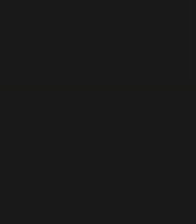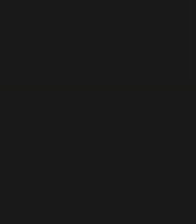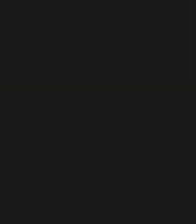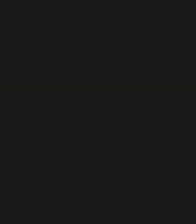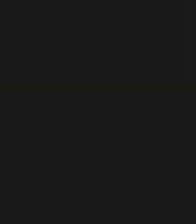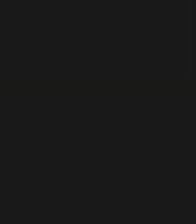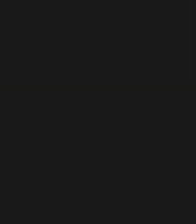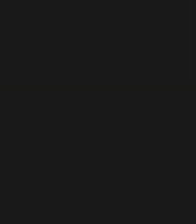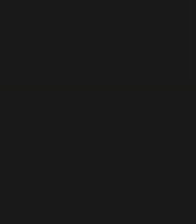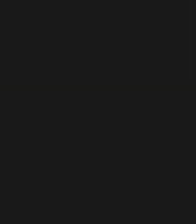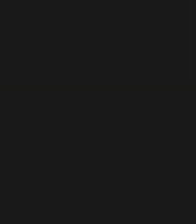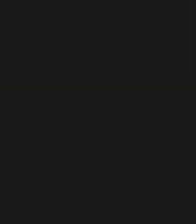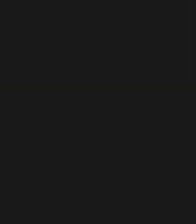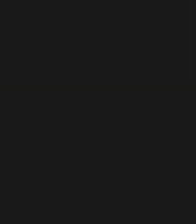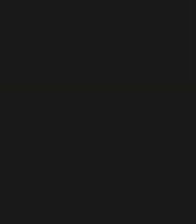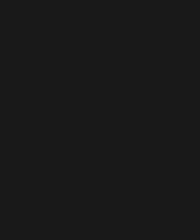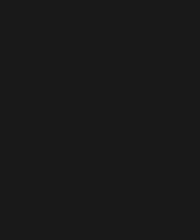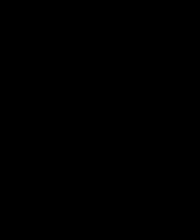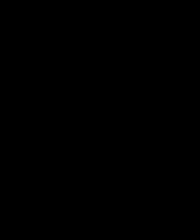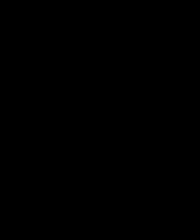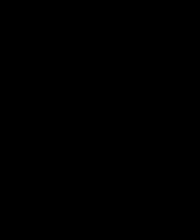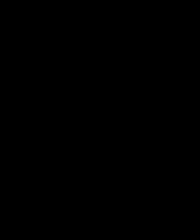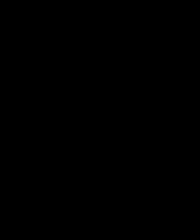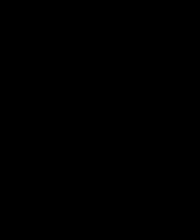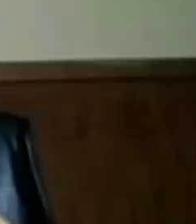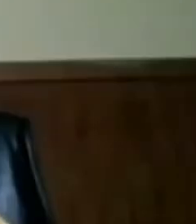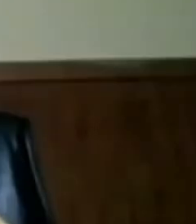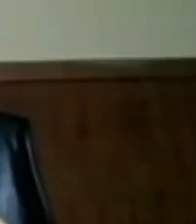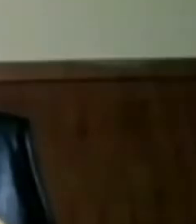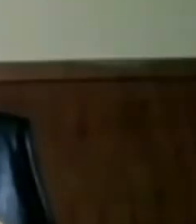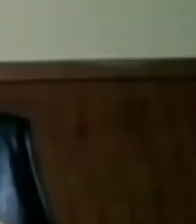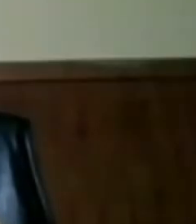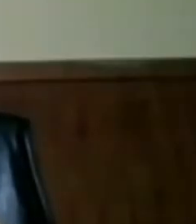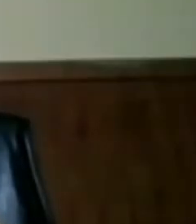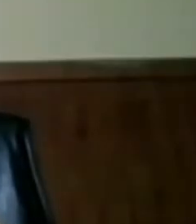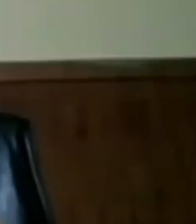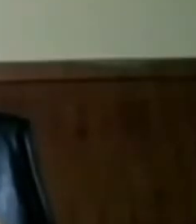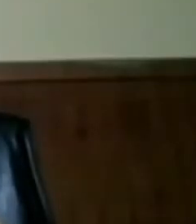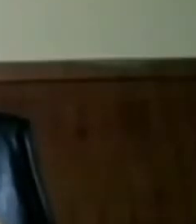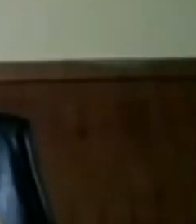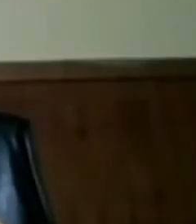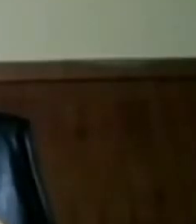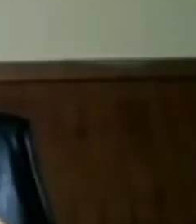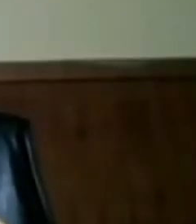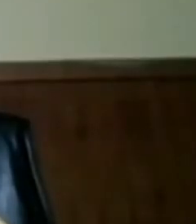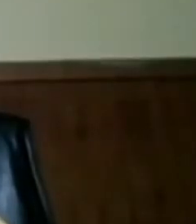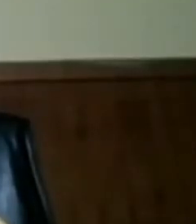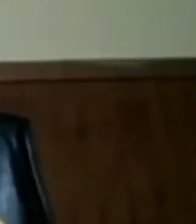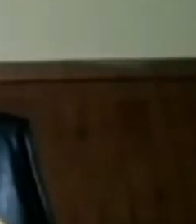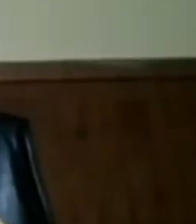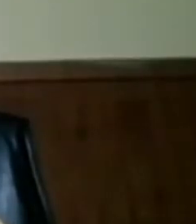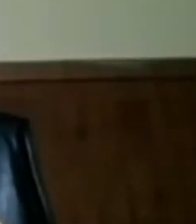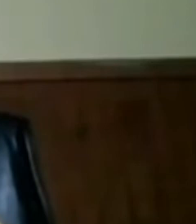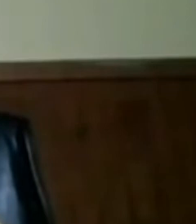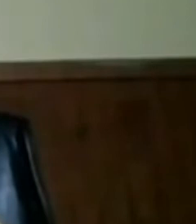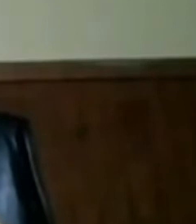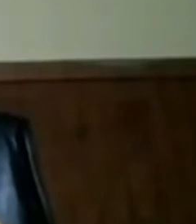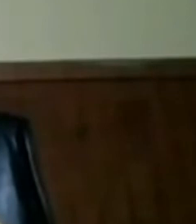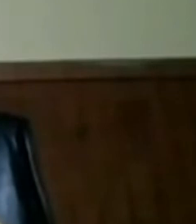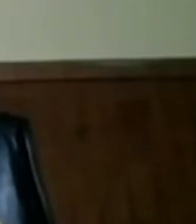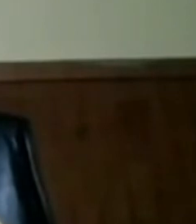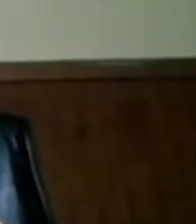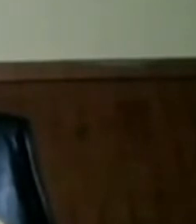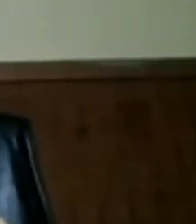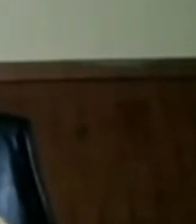Thank you, Chairperson. And other fraternal parties, including invited guests